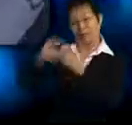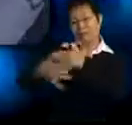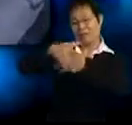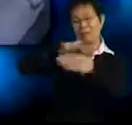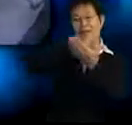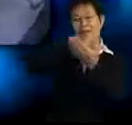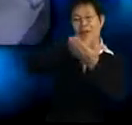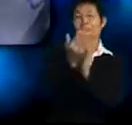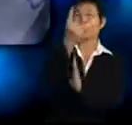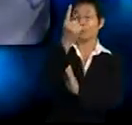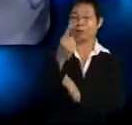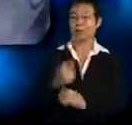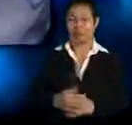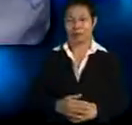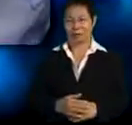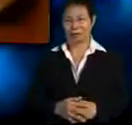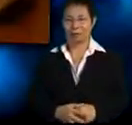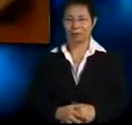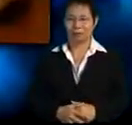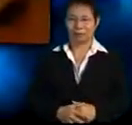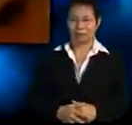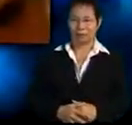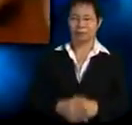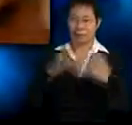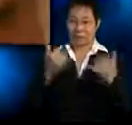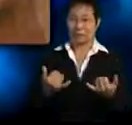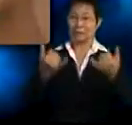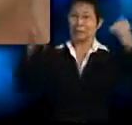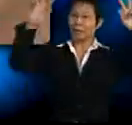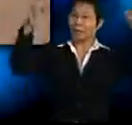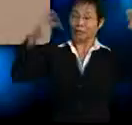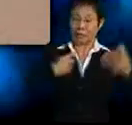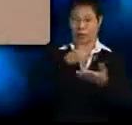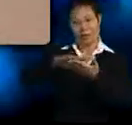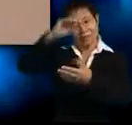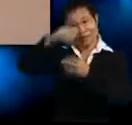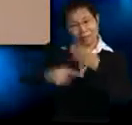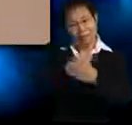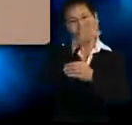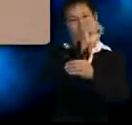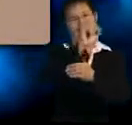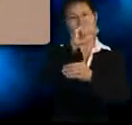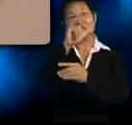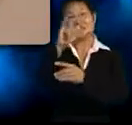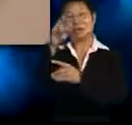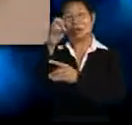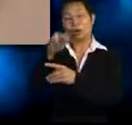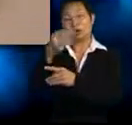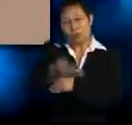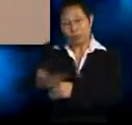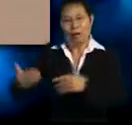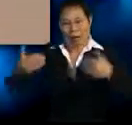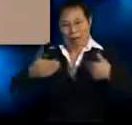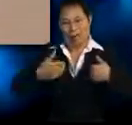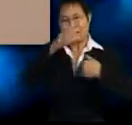Part 1. Let's have an overview. In today's topic, we will learn about the silicon compounds which exist